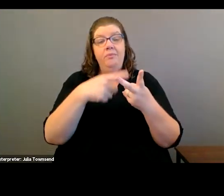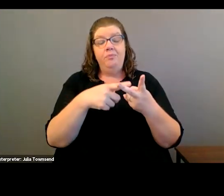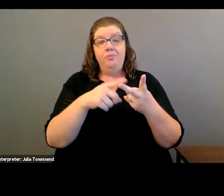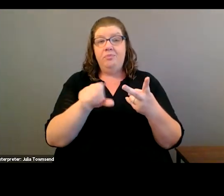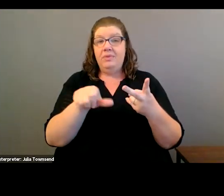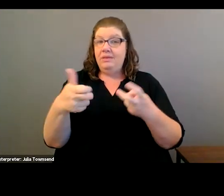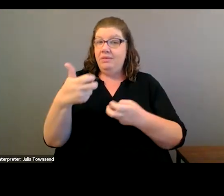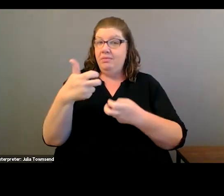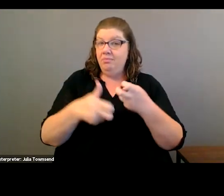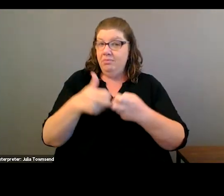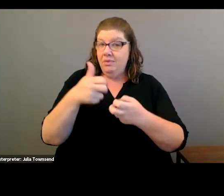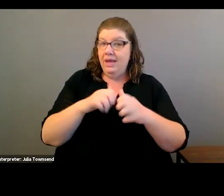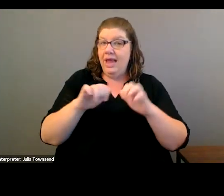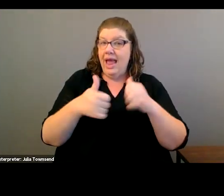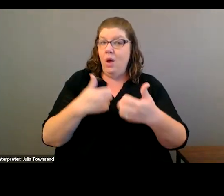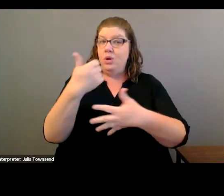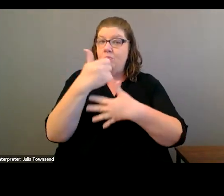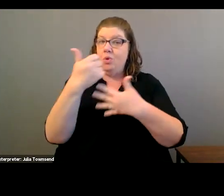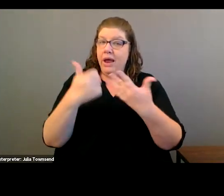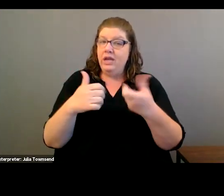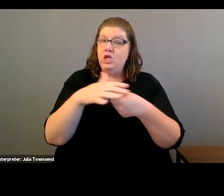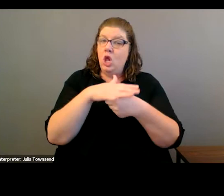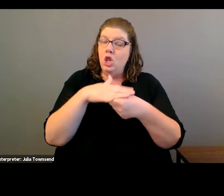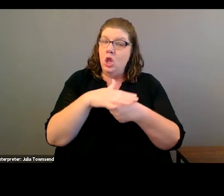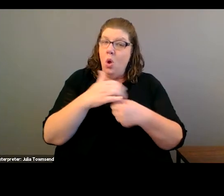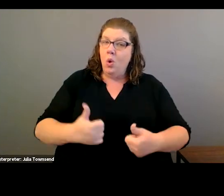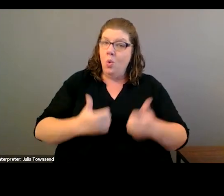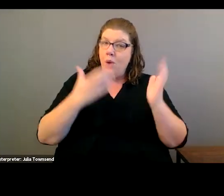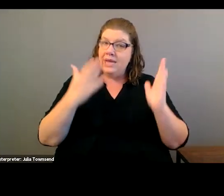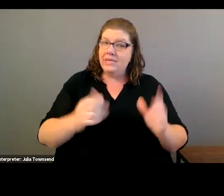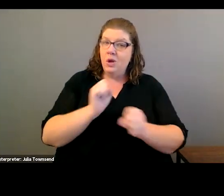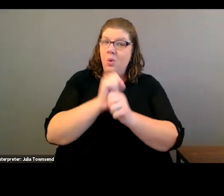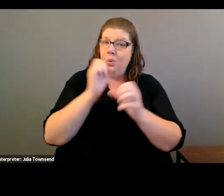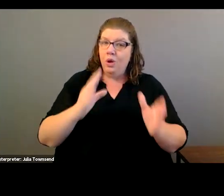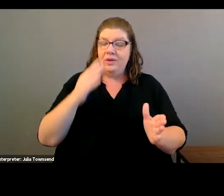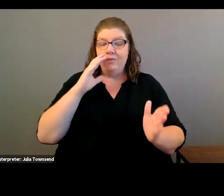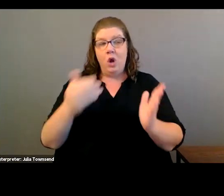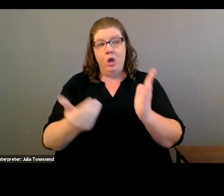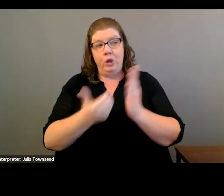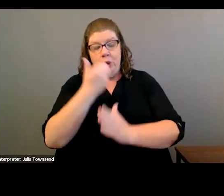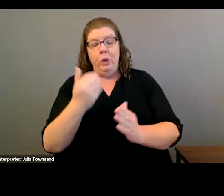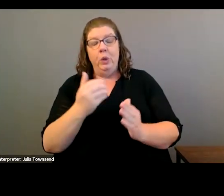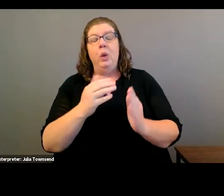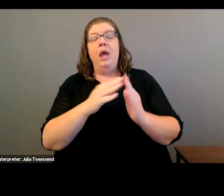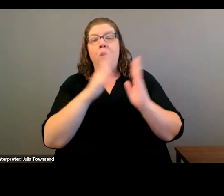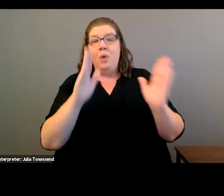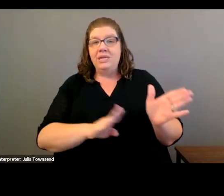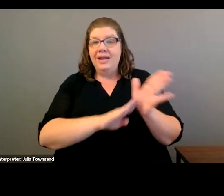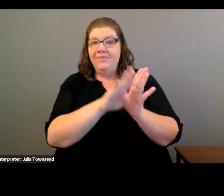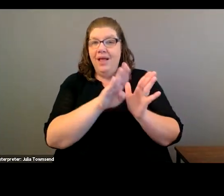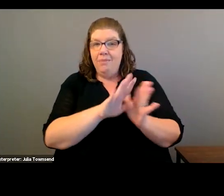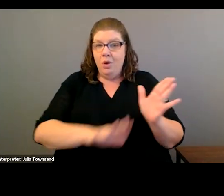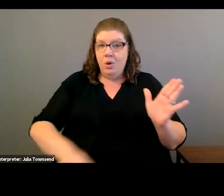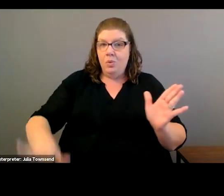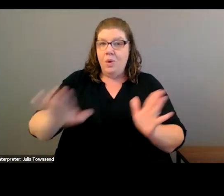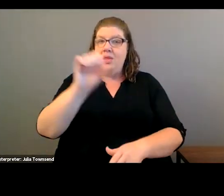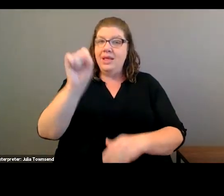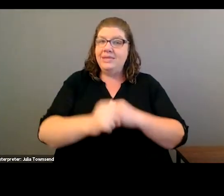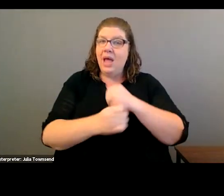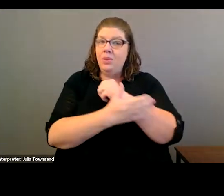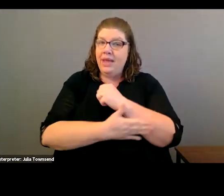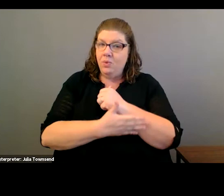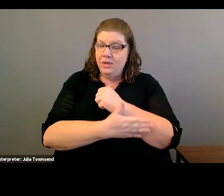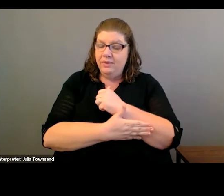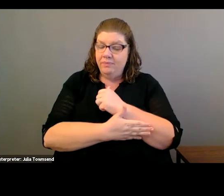how to prioritize local residents and workers for new residential developments across the South County.